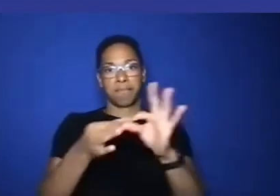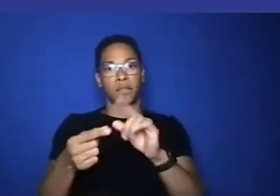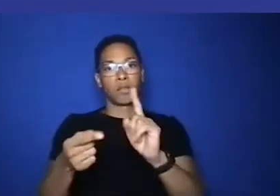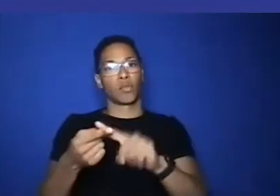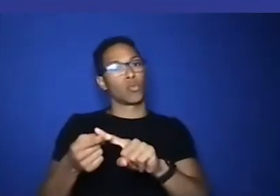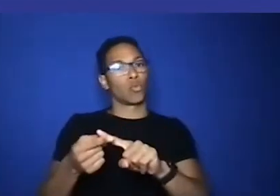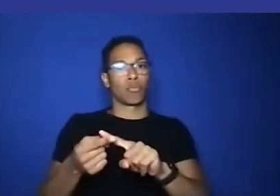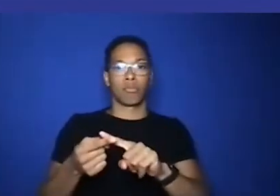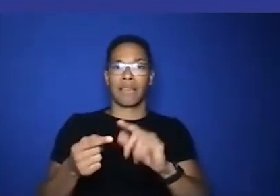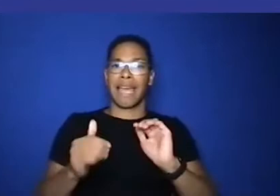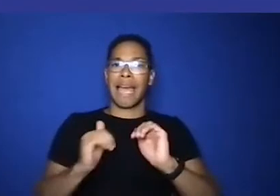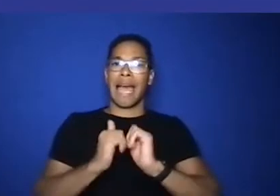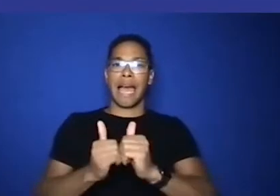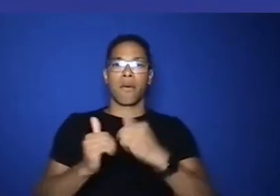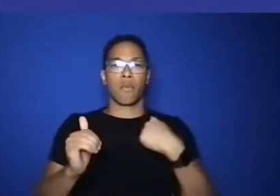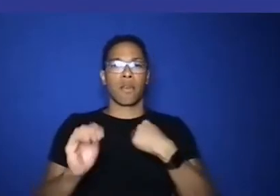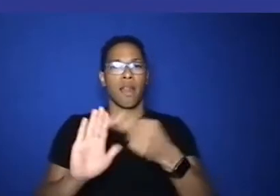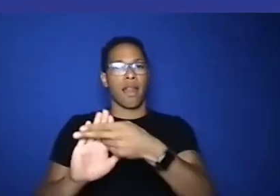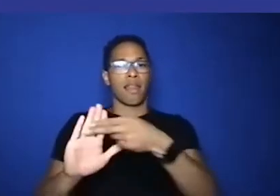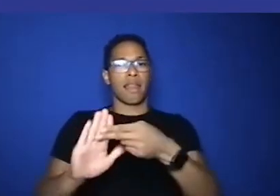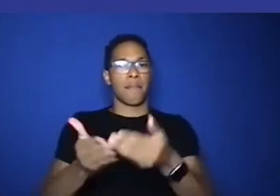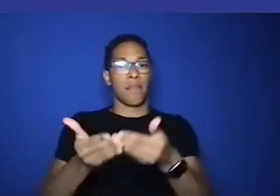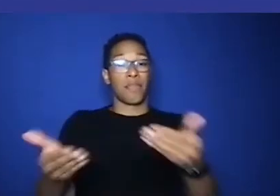not as relatives.